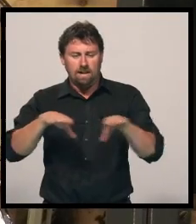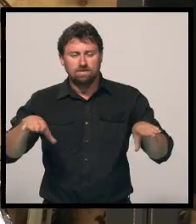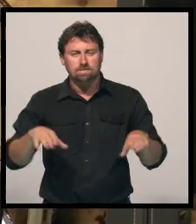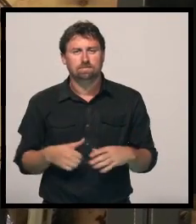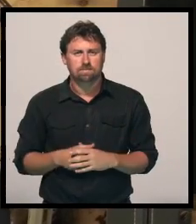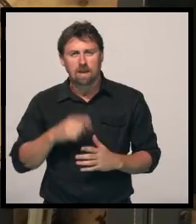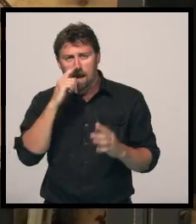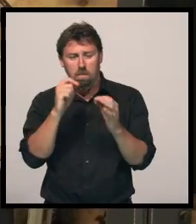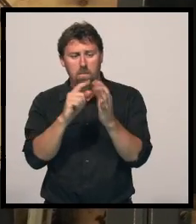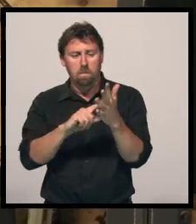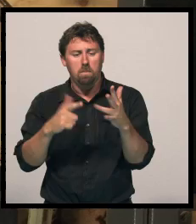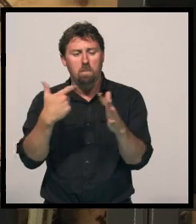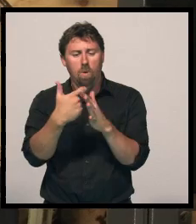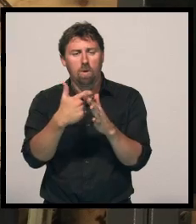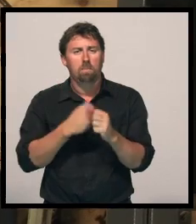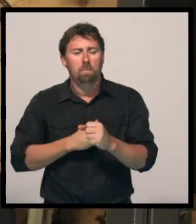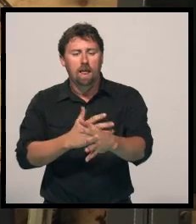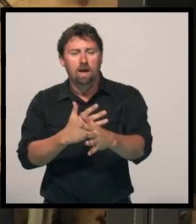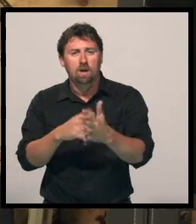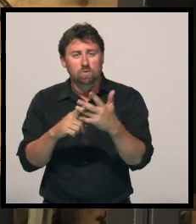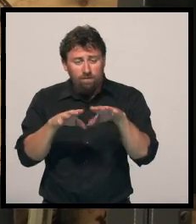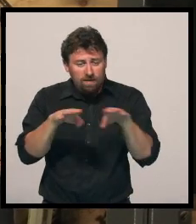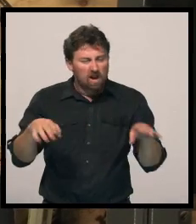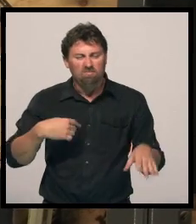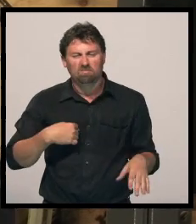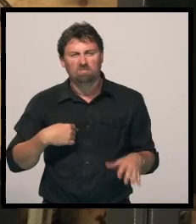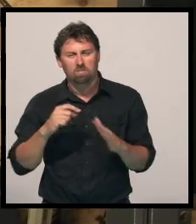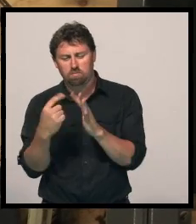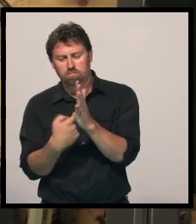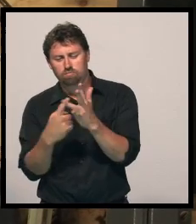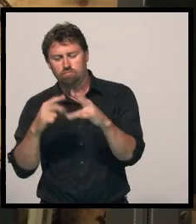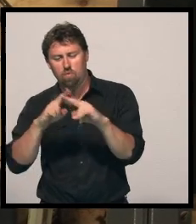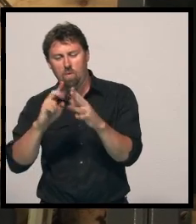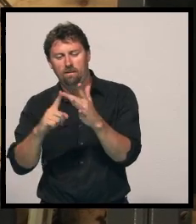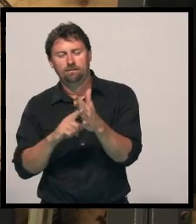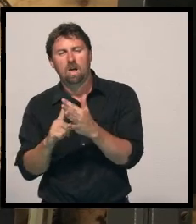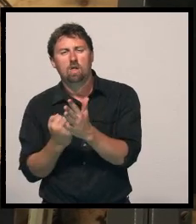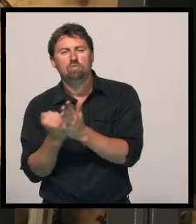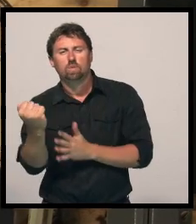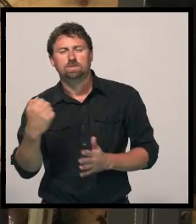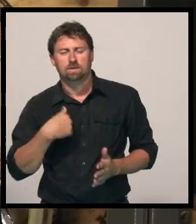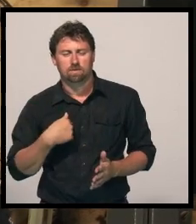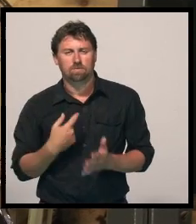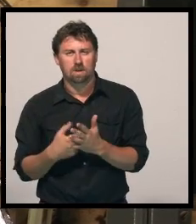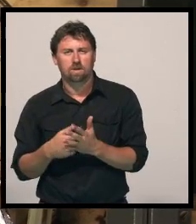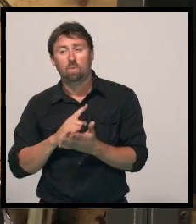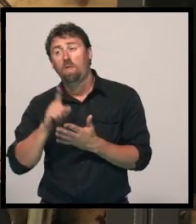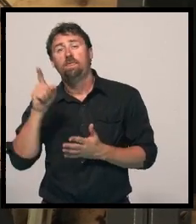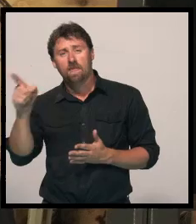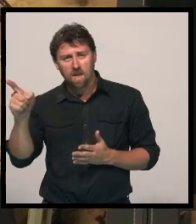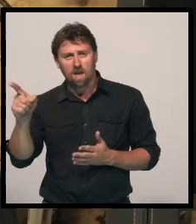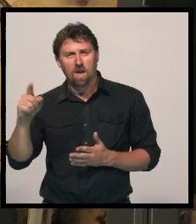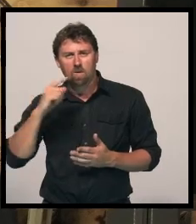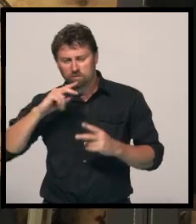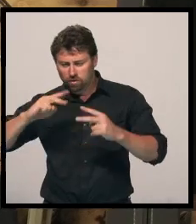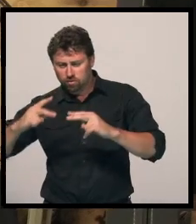block plane to flatten that. Personally, I prefer the profile router. So I'll go over to the router and flatten that. And while we're there, we'll change the bits